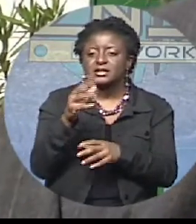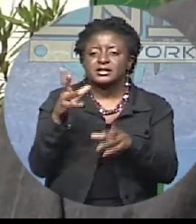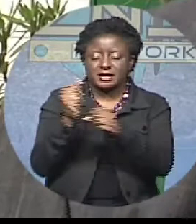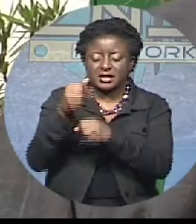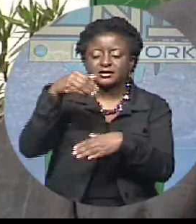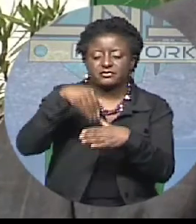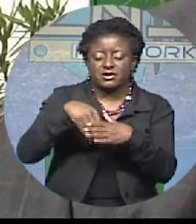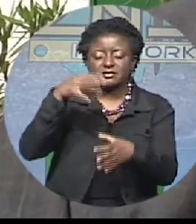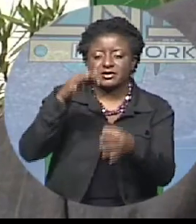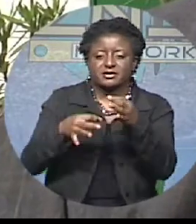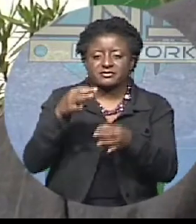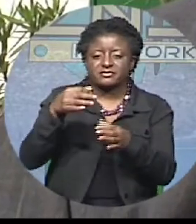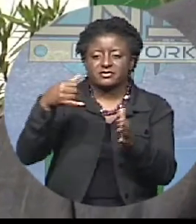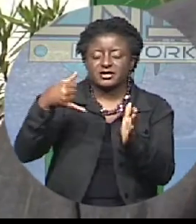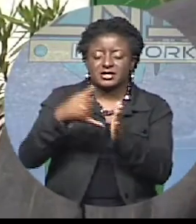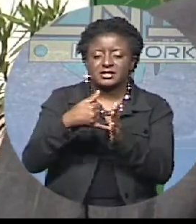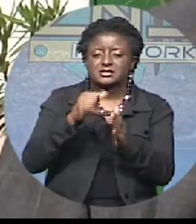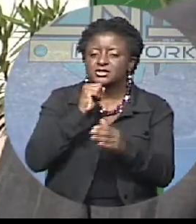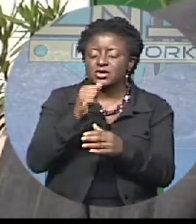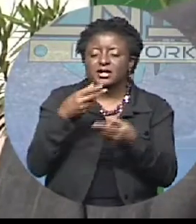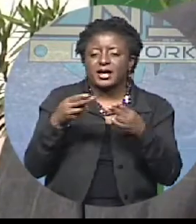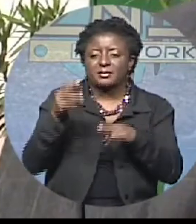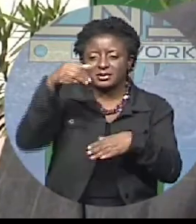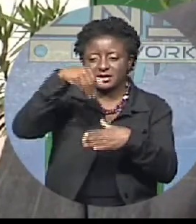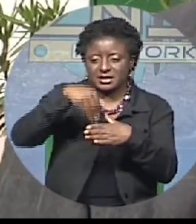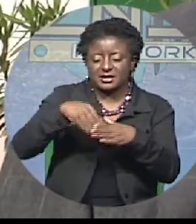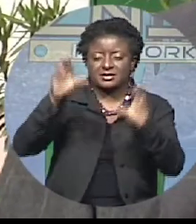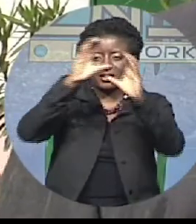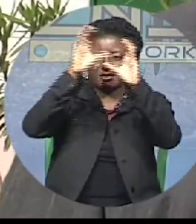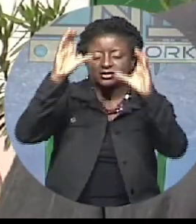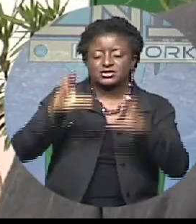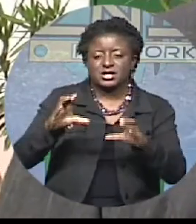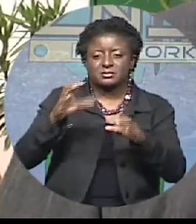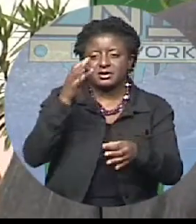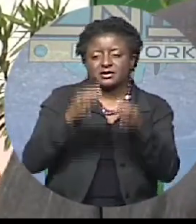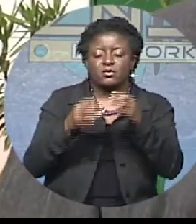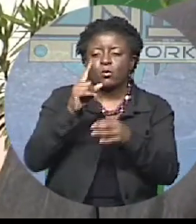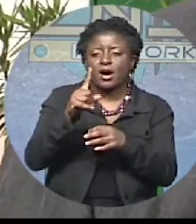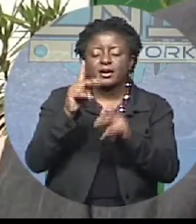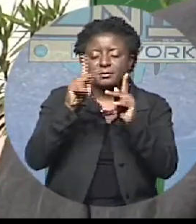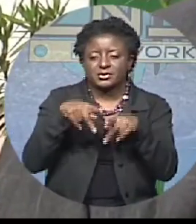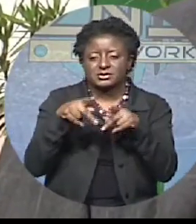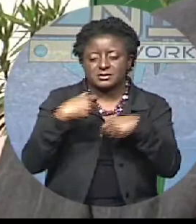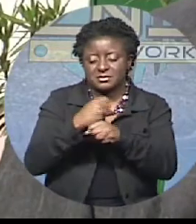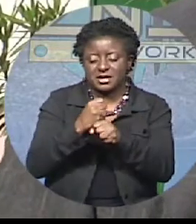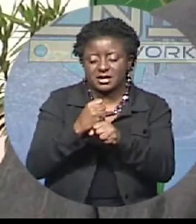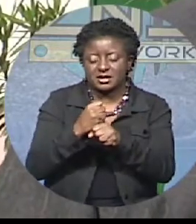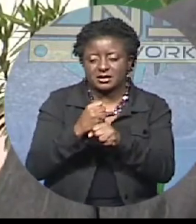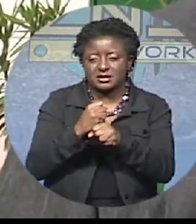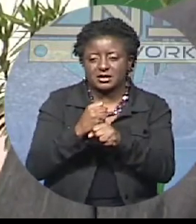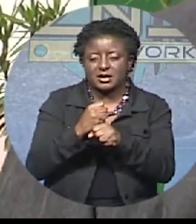one of the persons made an official complaint to him